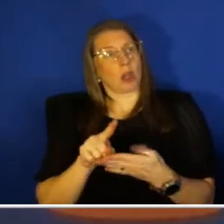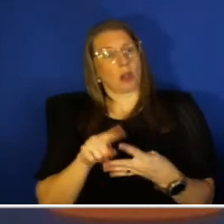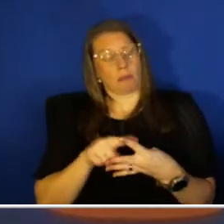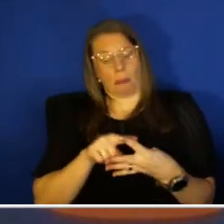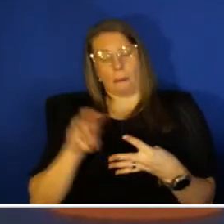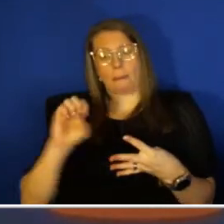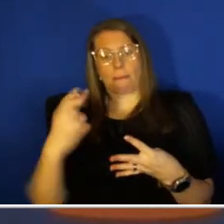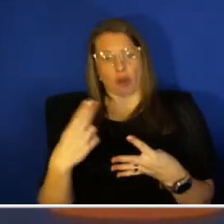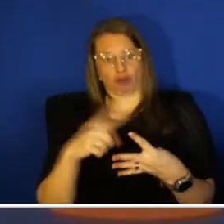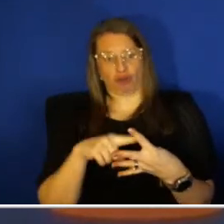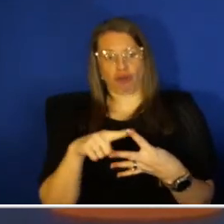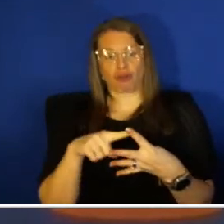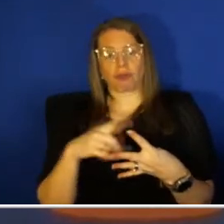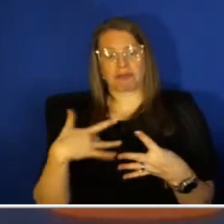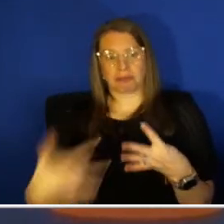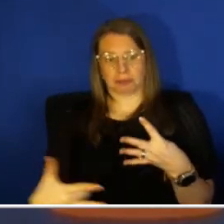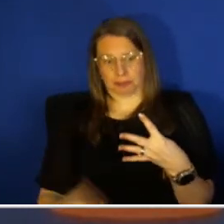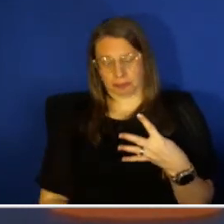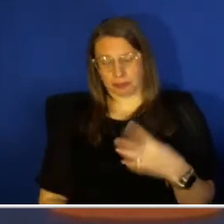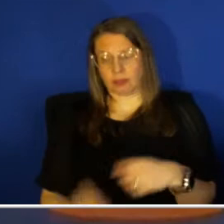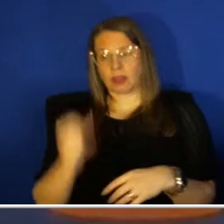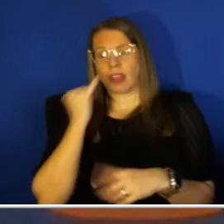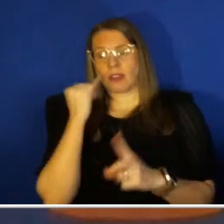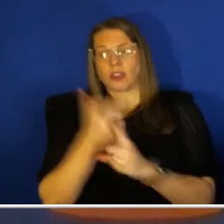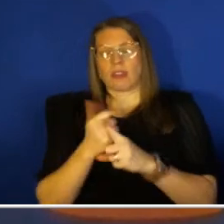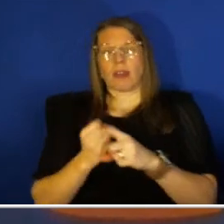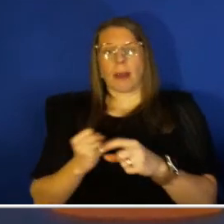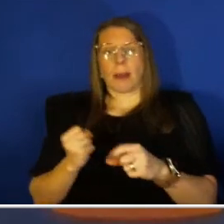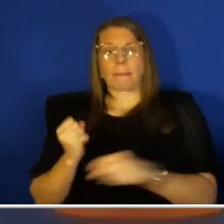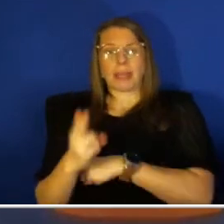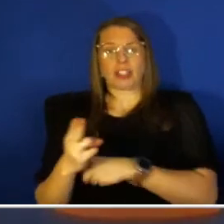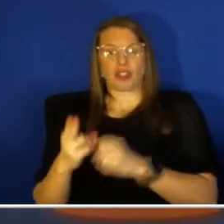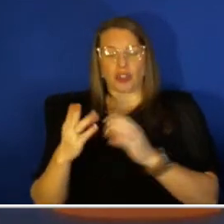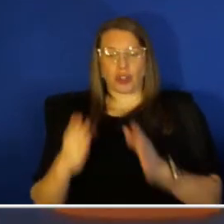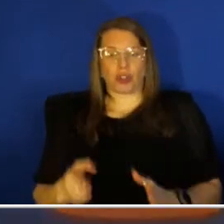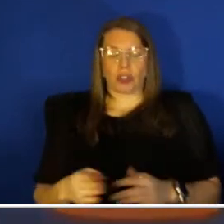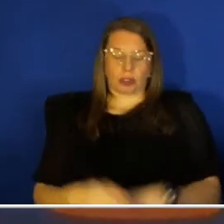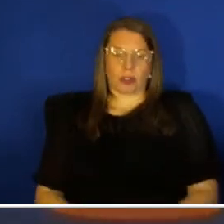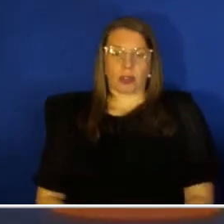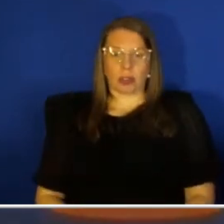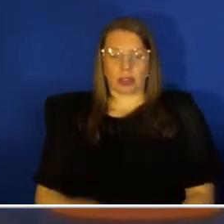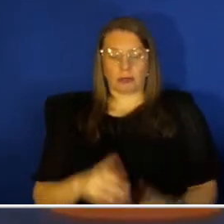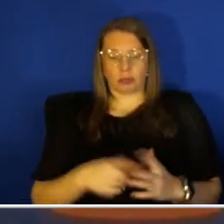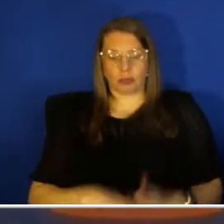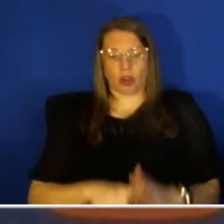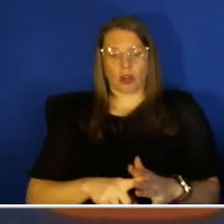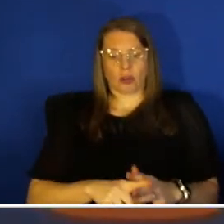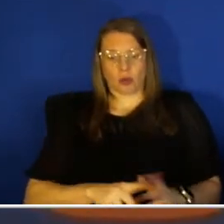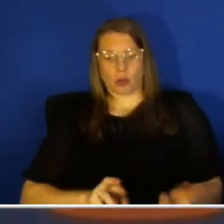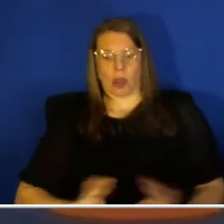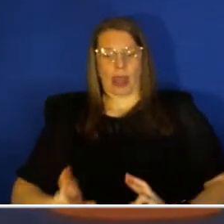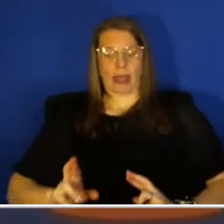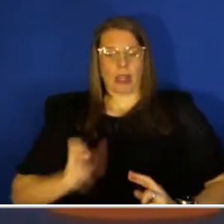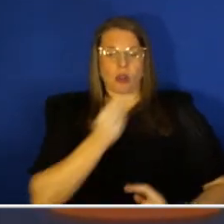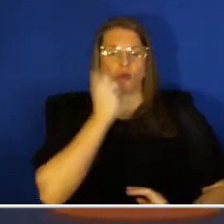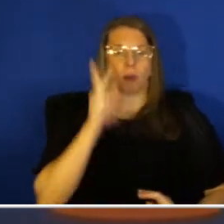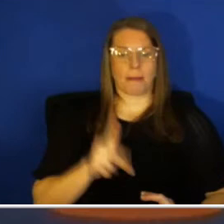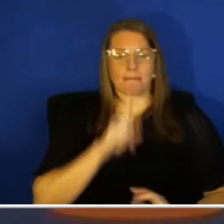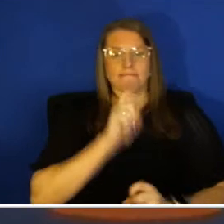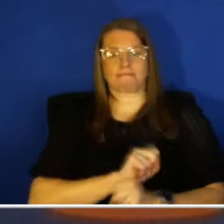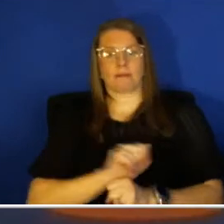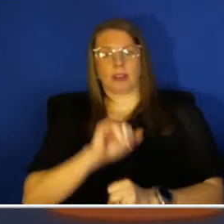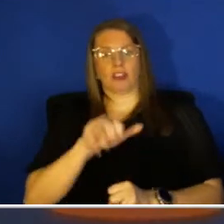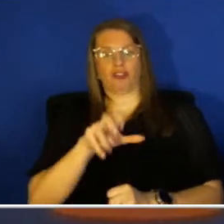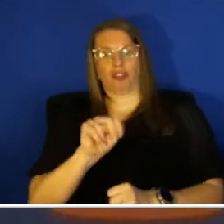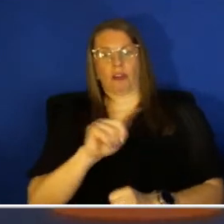March. And so if you're a pitcher, you should have been starting to get yourself ready to go actually January